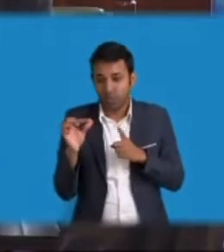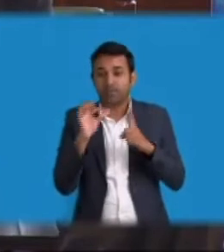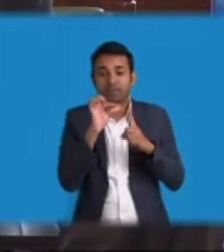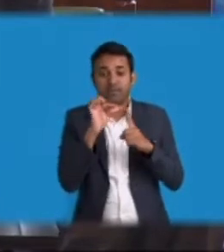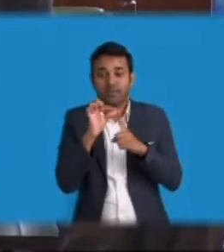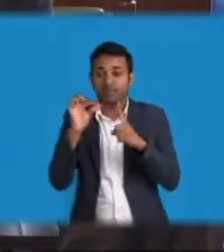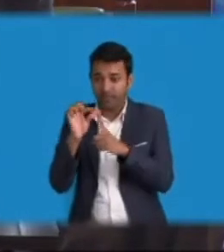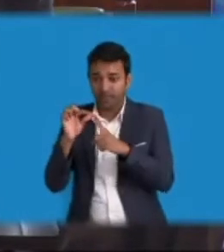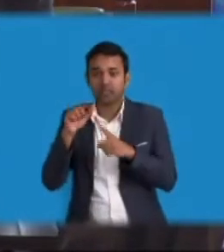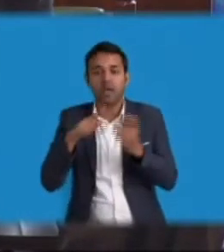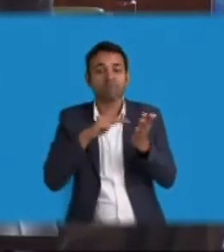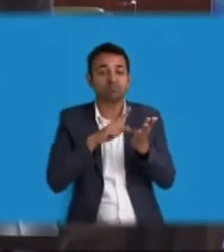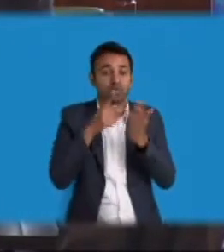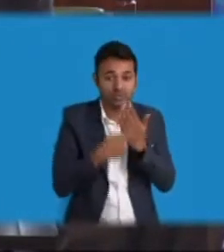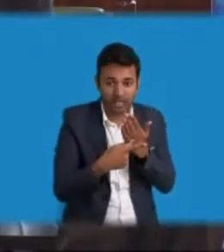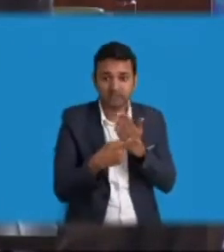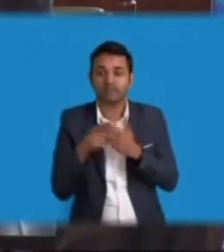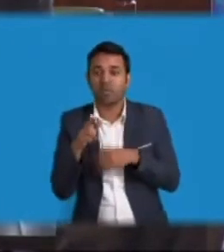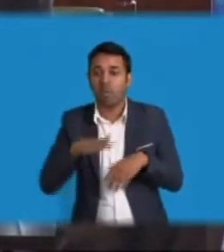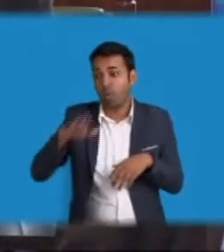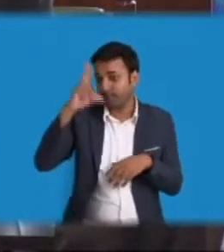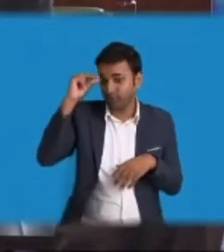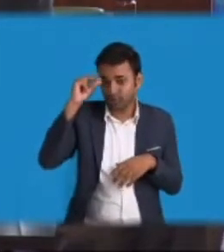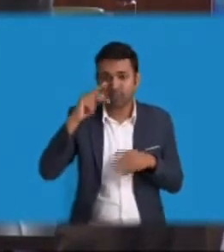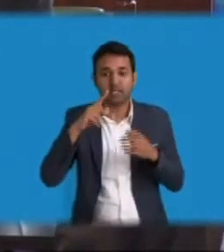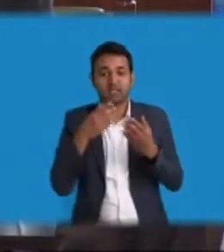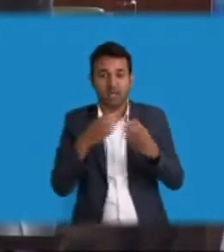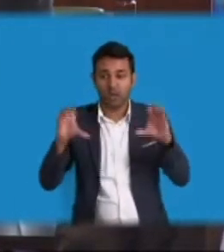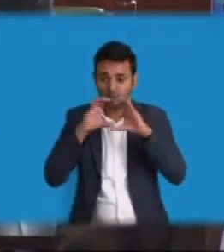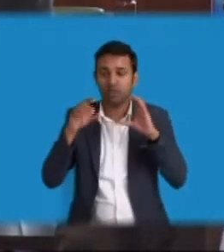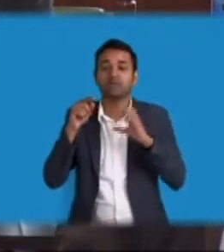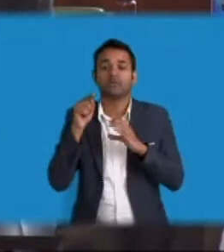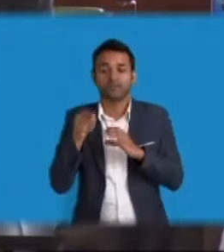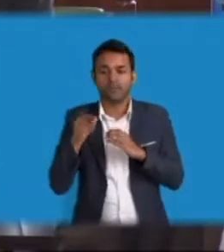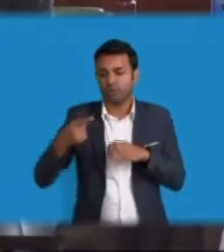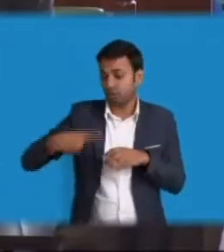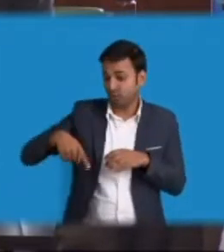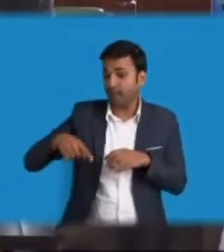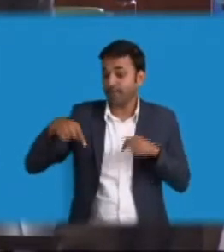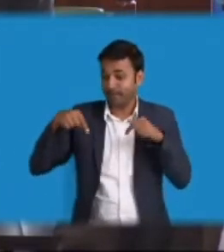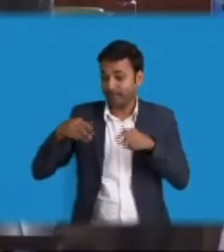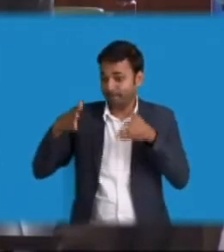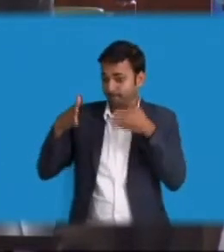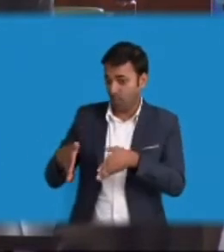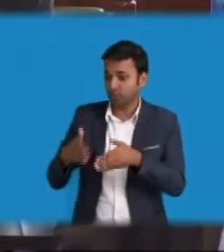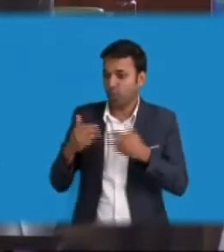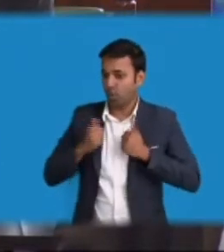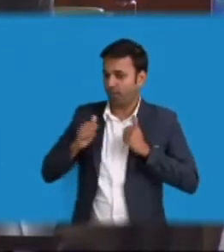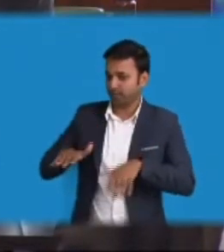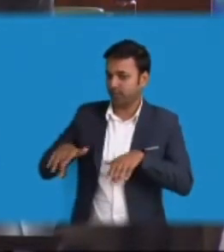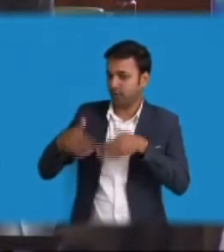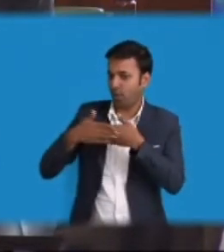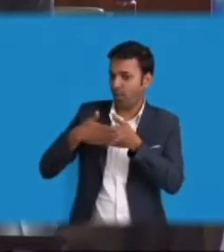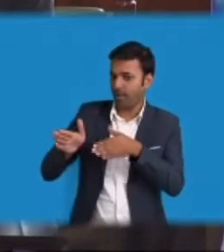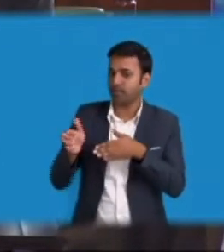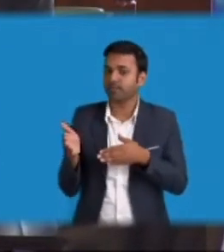Fijian municipal councils. Suva. Madam Speaker, the completion and opening of upgraded